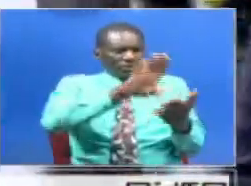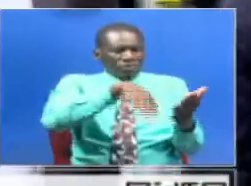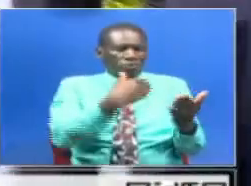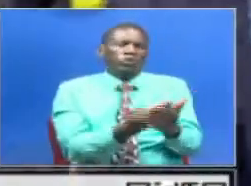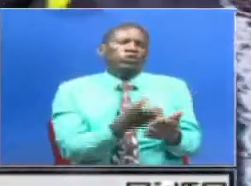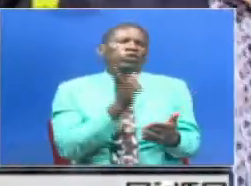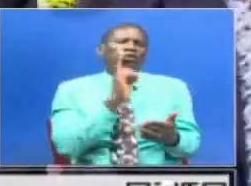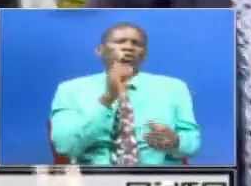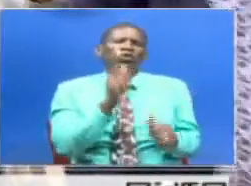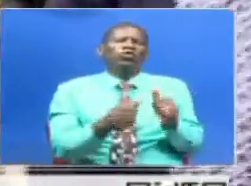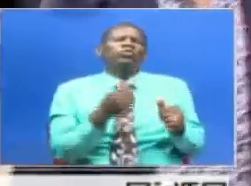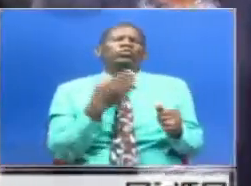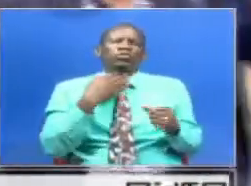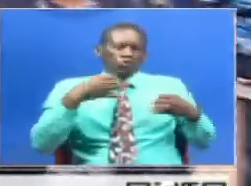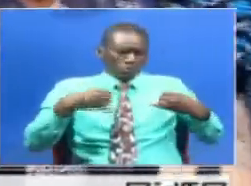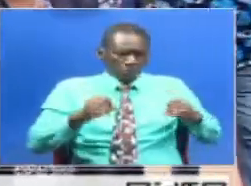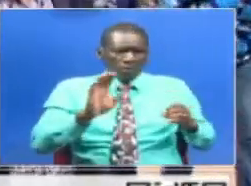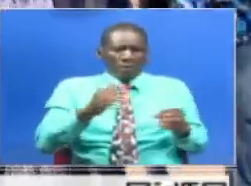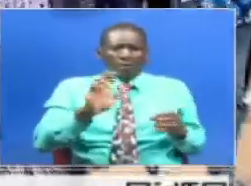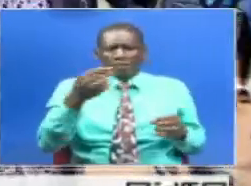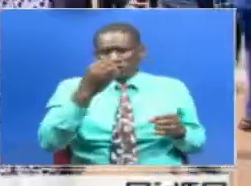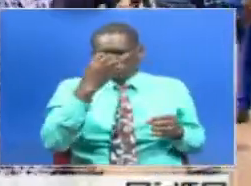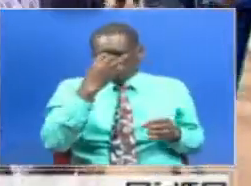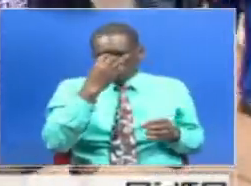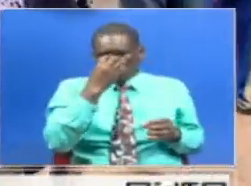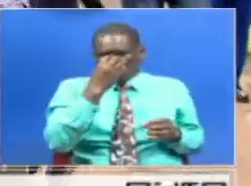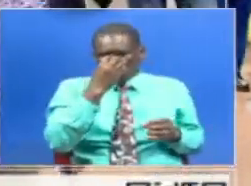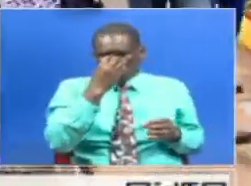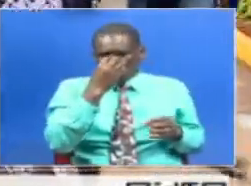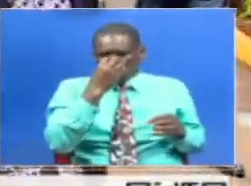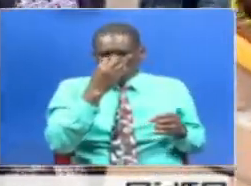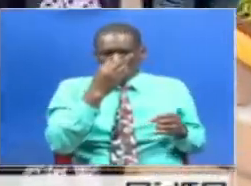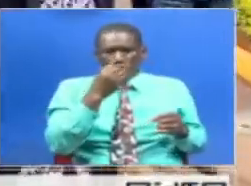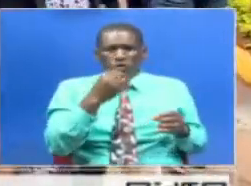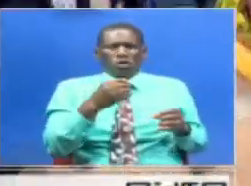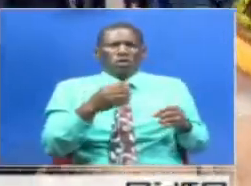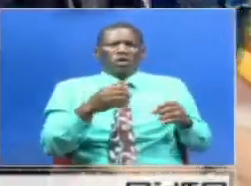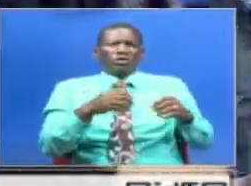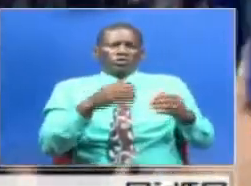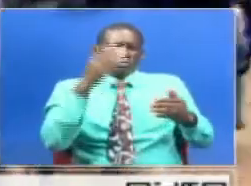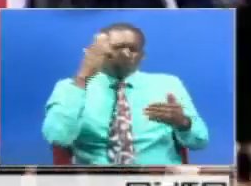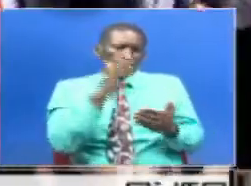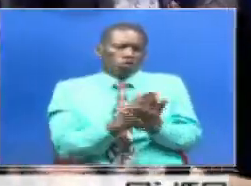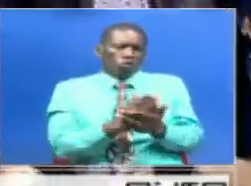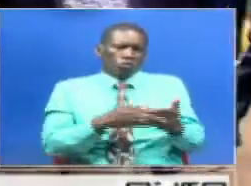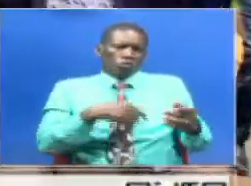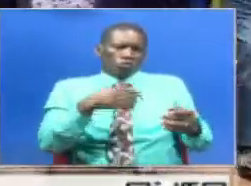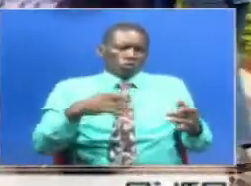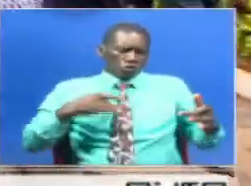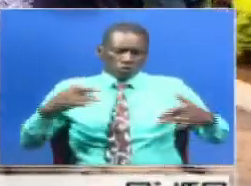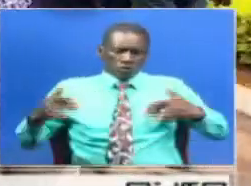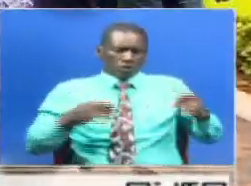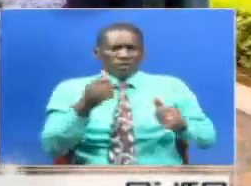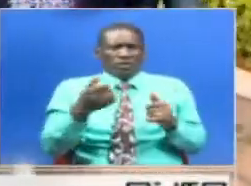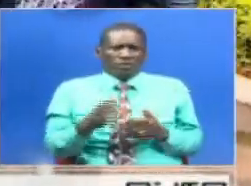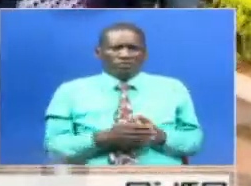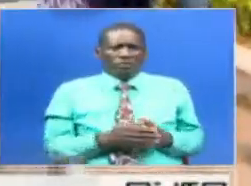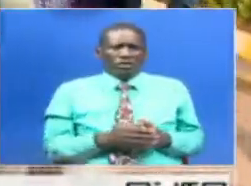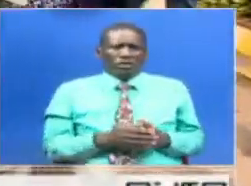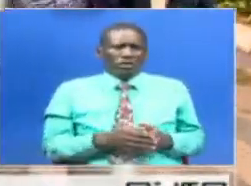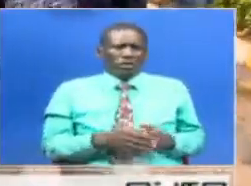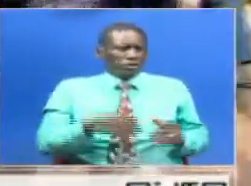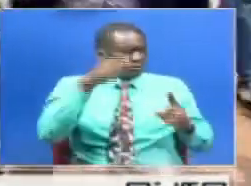which they want implemented by President William Ruto as stopgap measures to stop existing concerns. Their push to